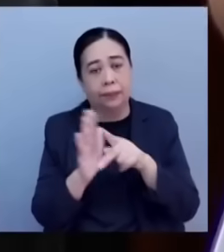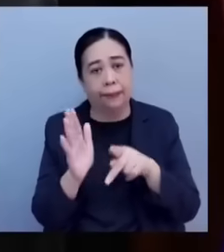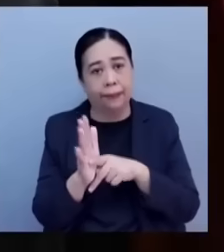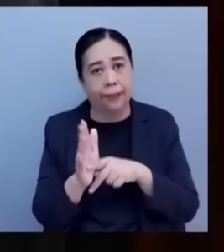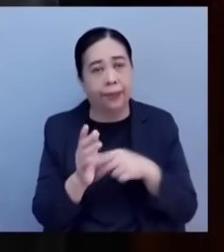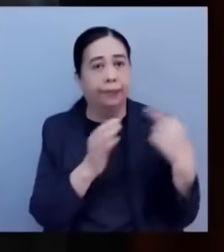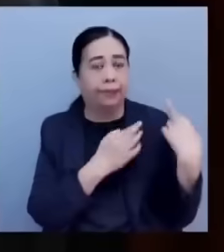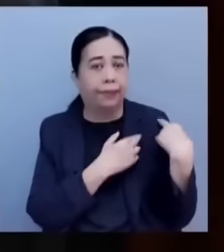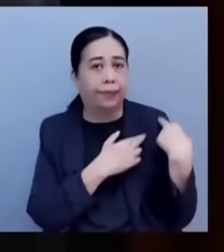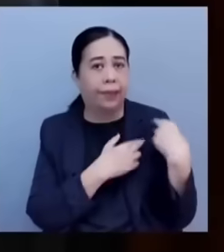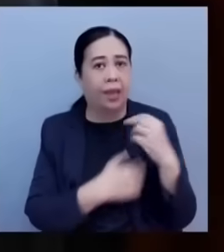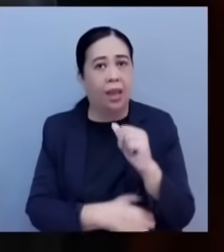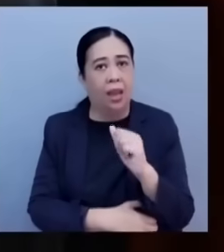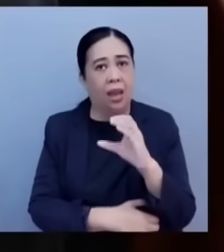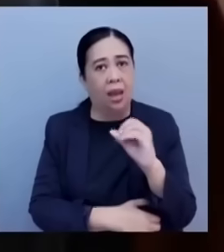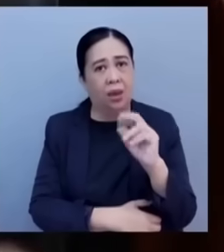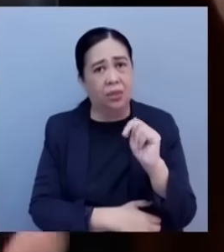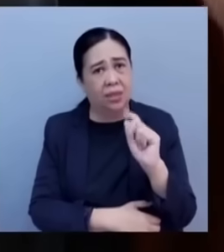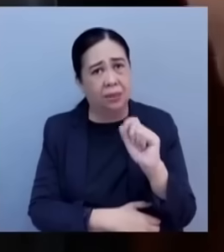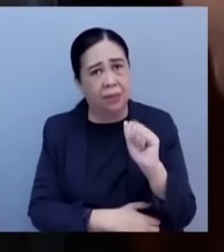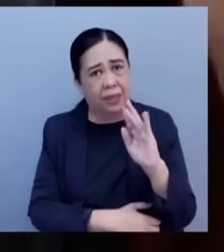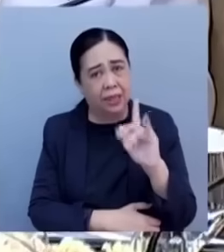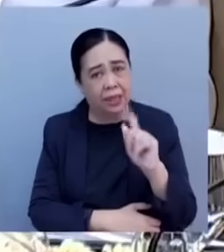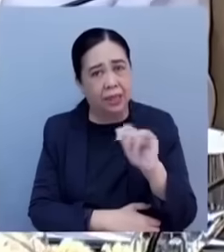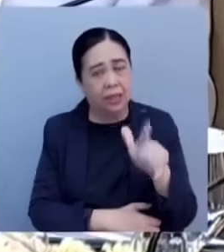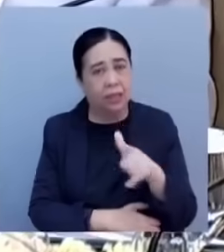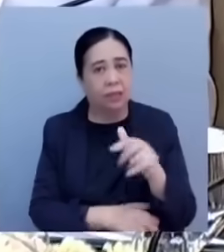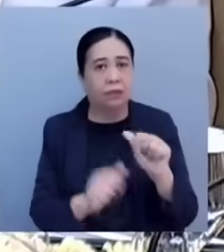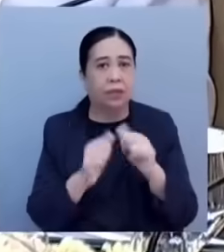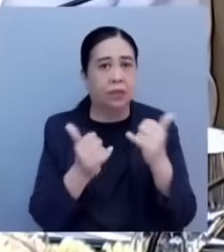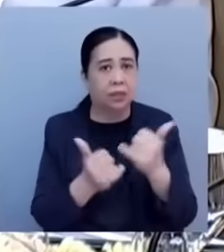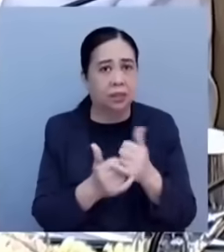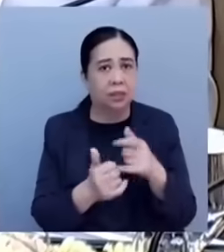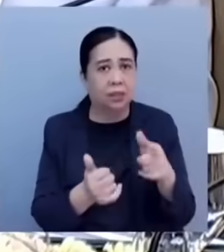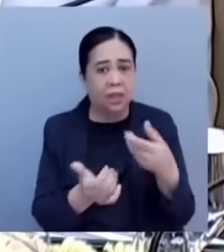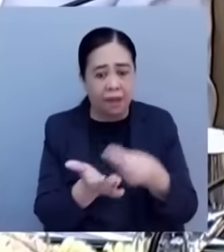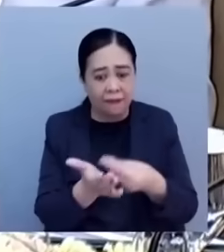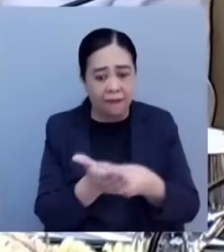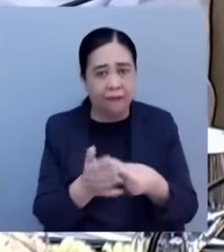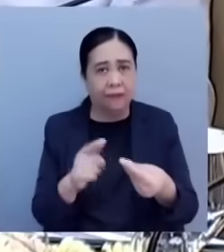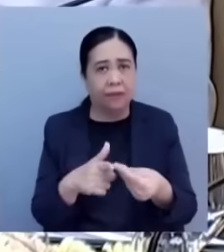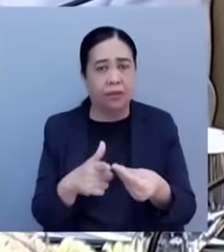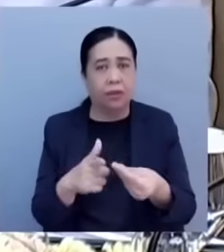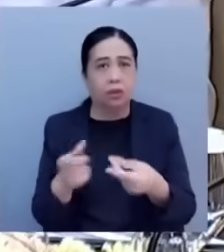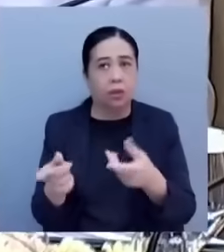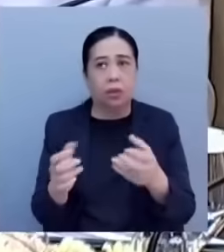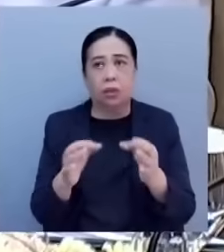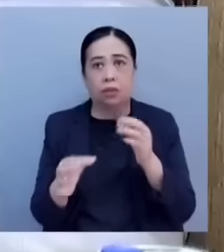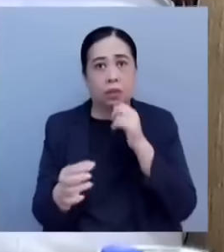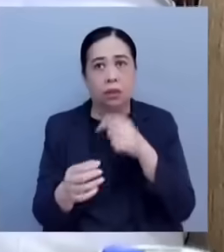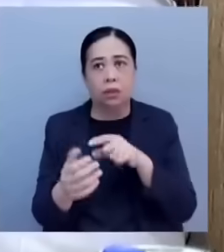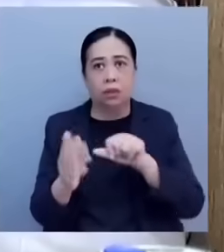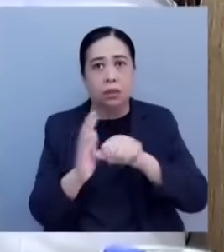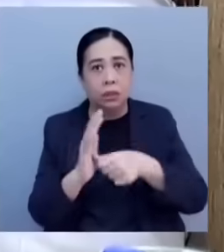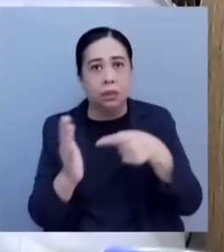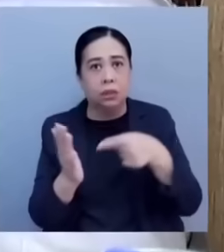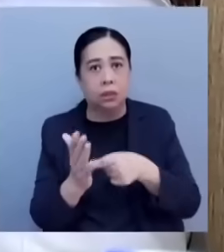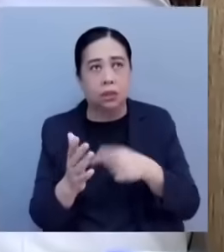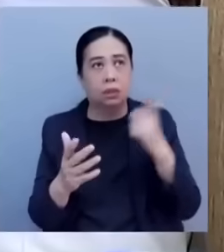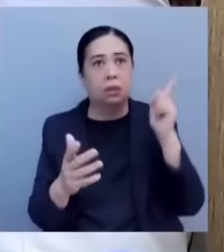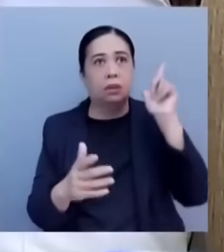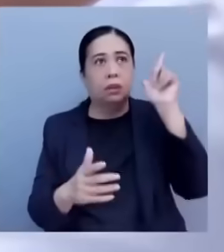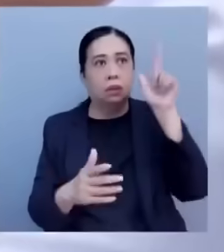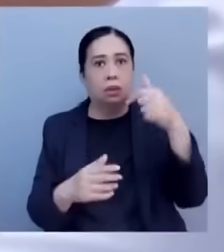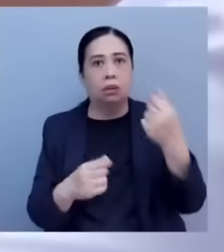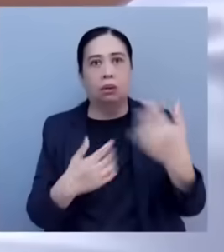accountability of agencies that actually have public funds at their disposal. Because if we do not insist on this, then it opens the door, as